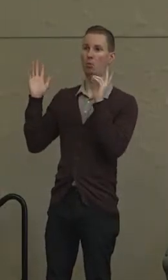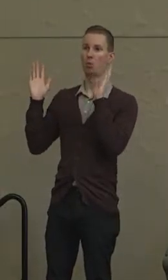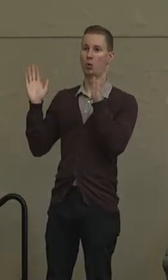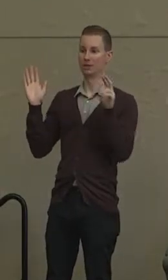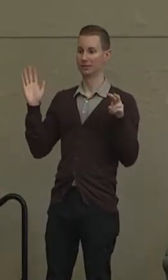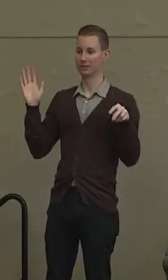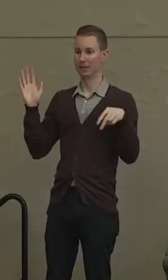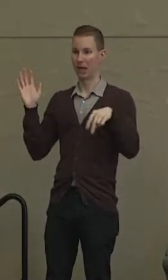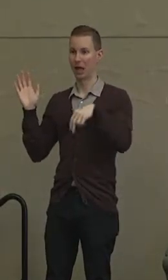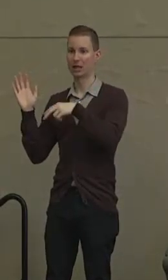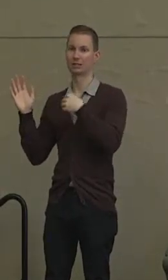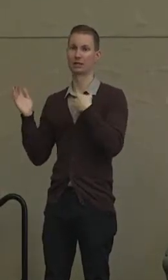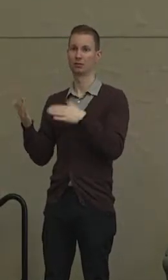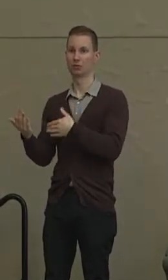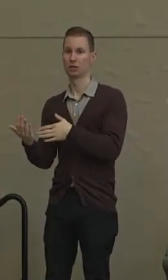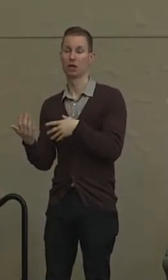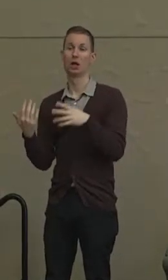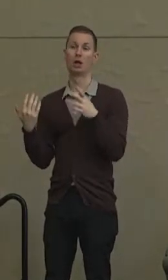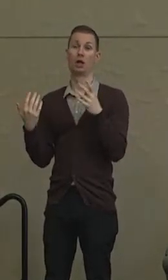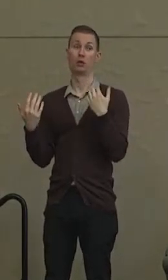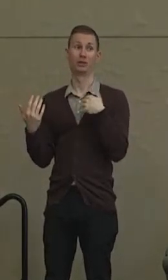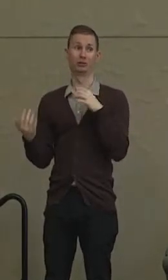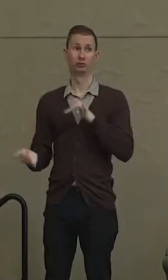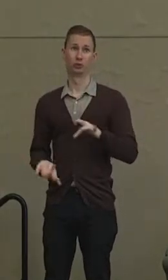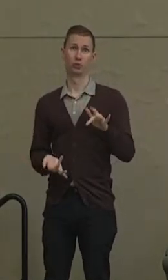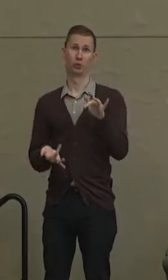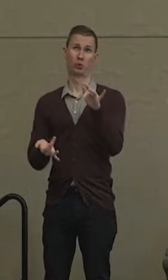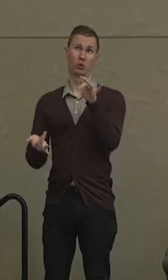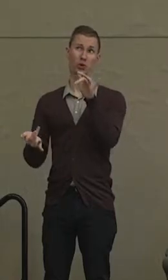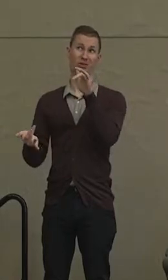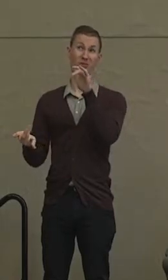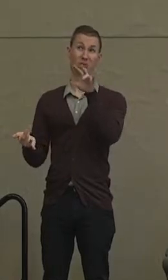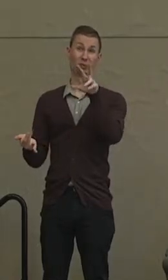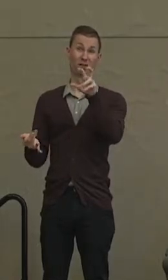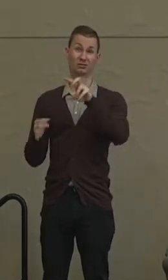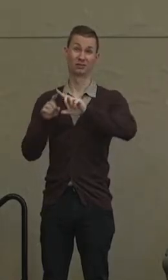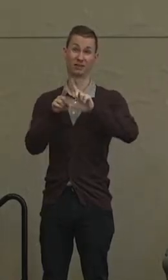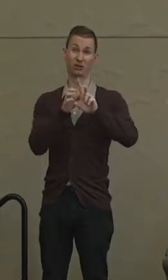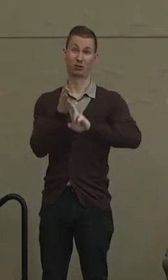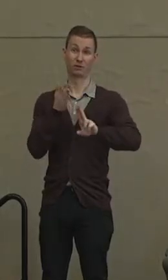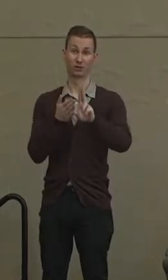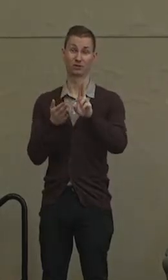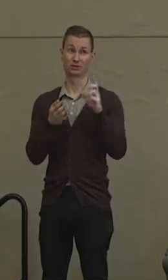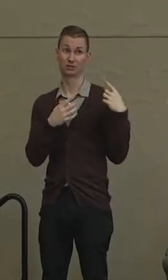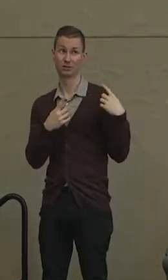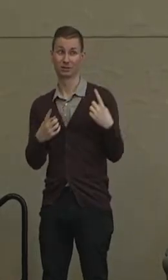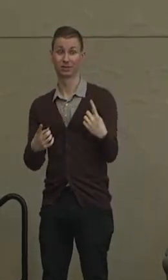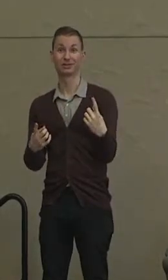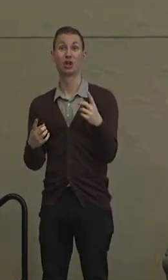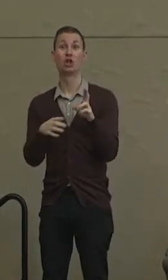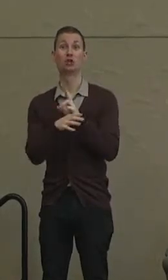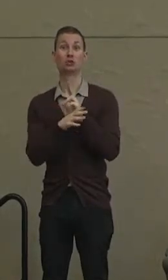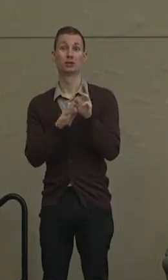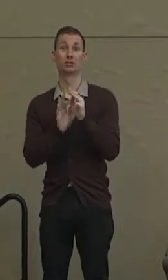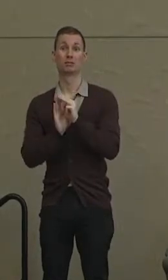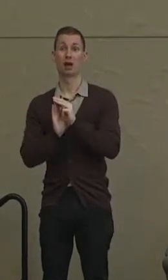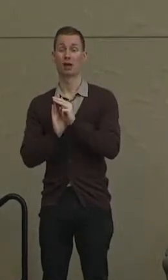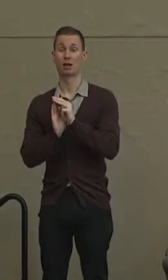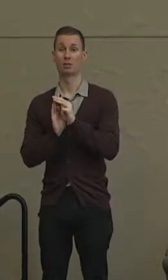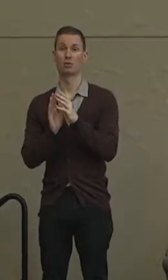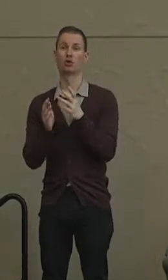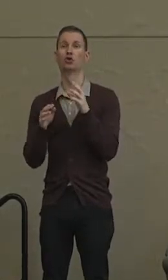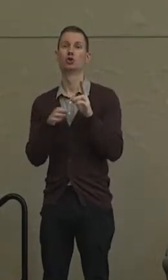we've toured it to like over 100, or actually 300 different universities today, and using the model of